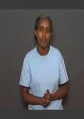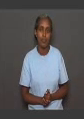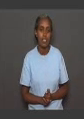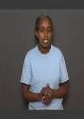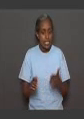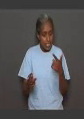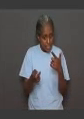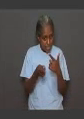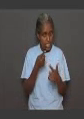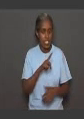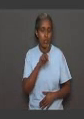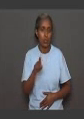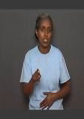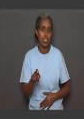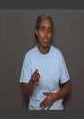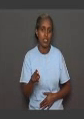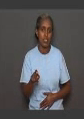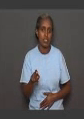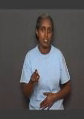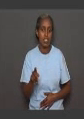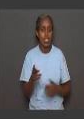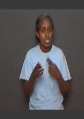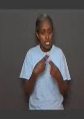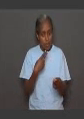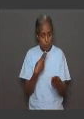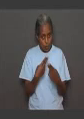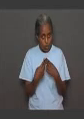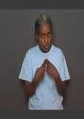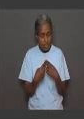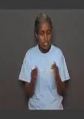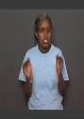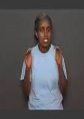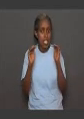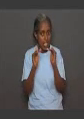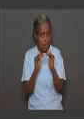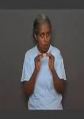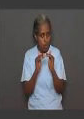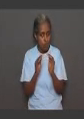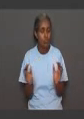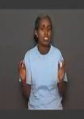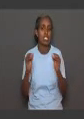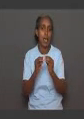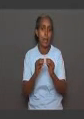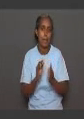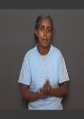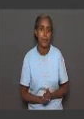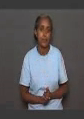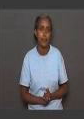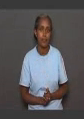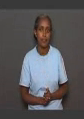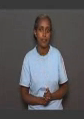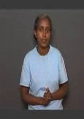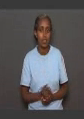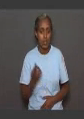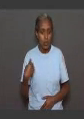In the second question, the product is equal to the sum.